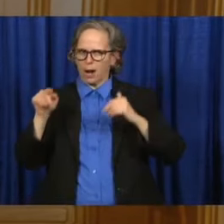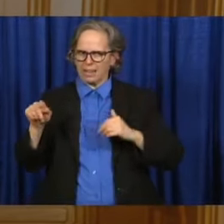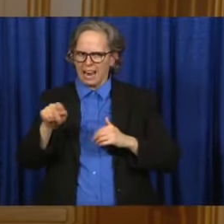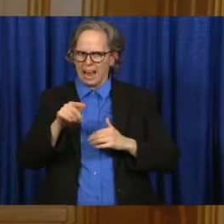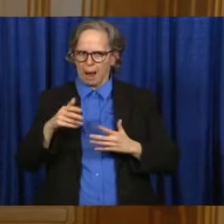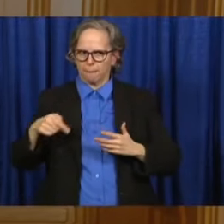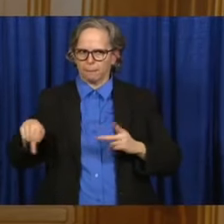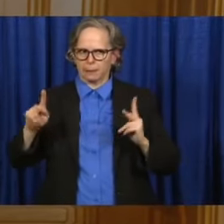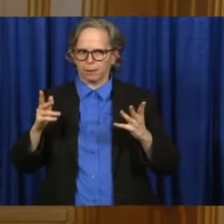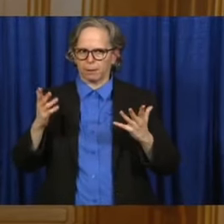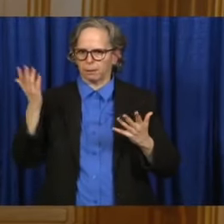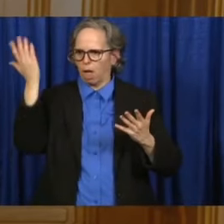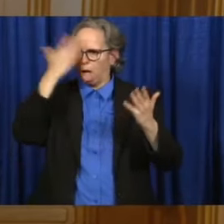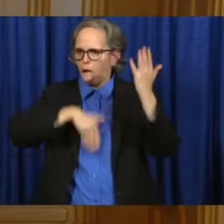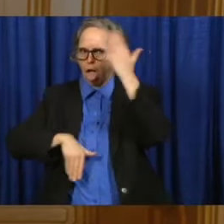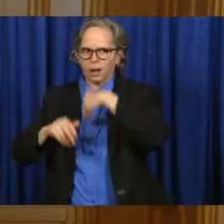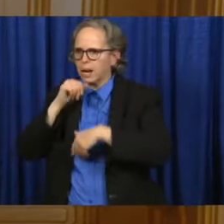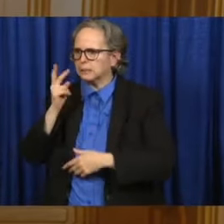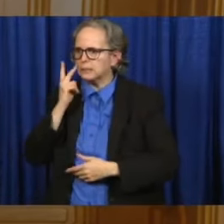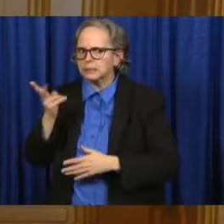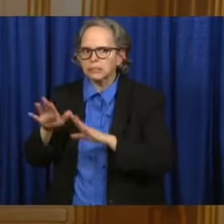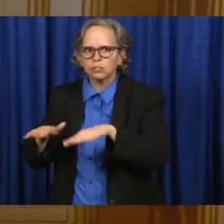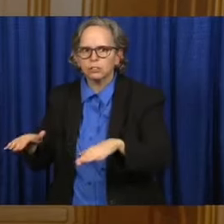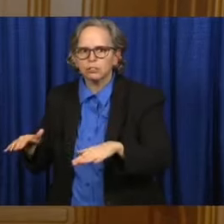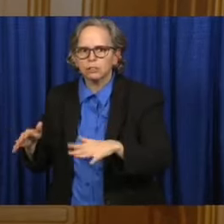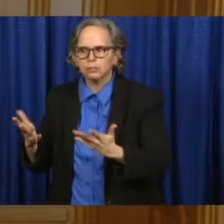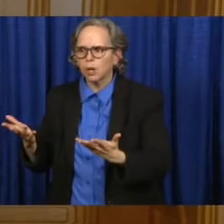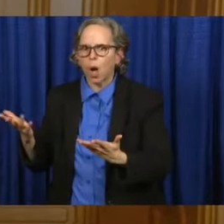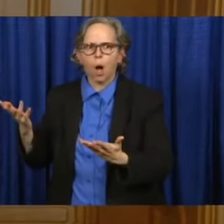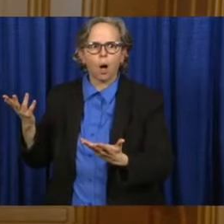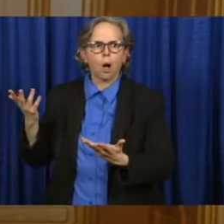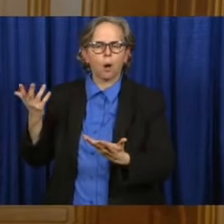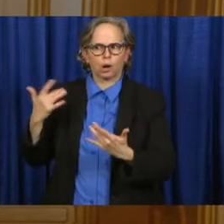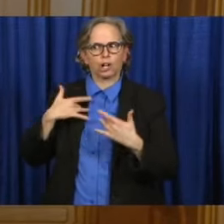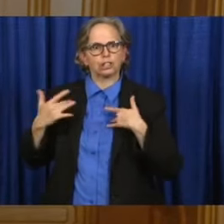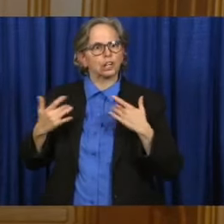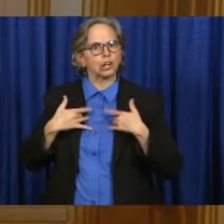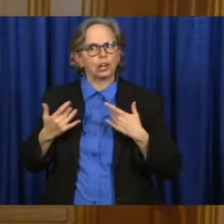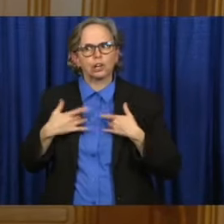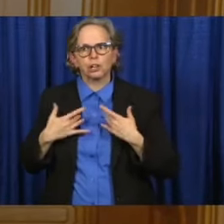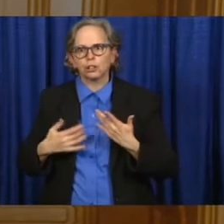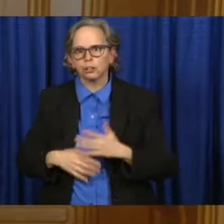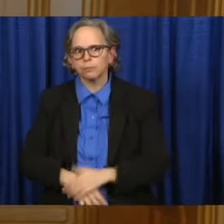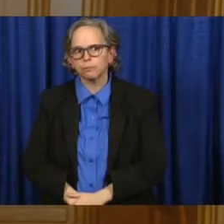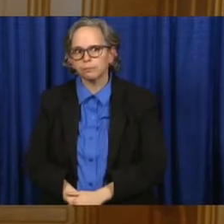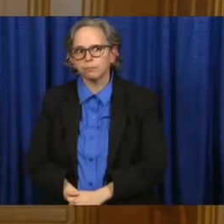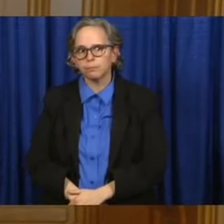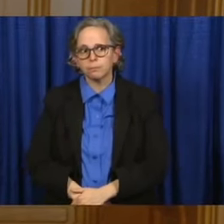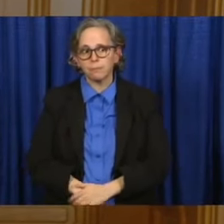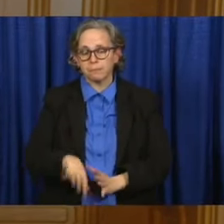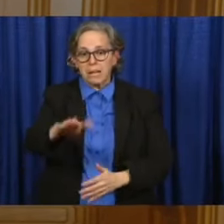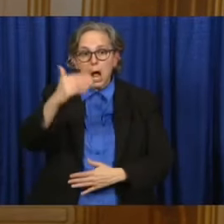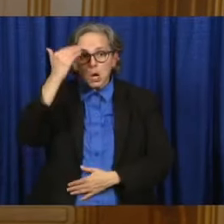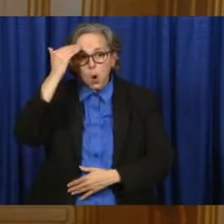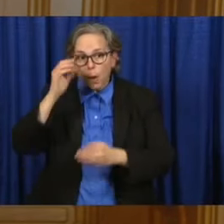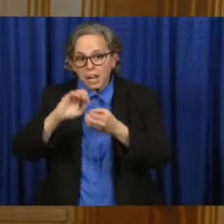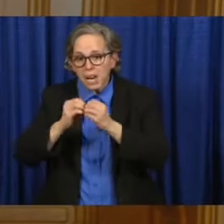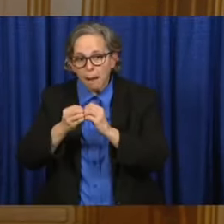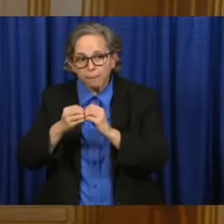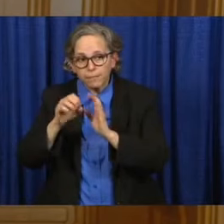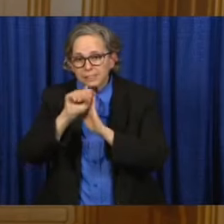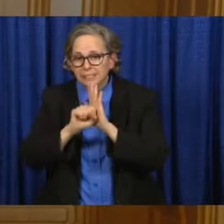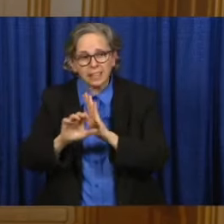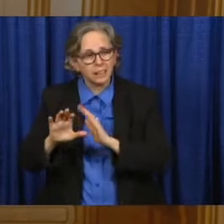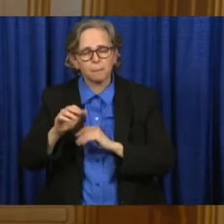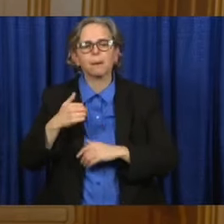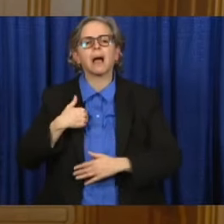you know, we certainly worry about that. I don't have the numbers across the state, but I've seen a couple